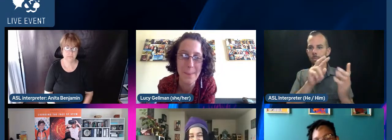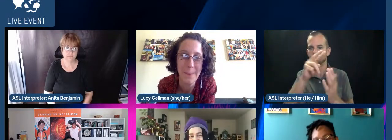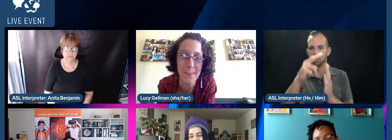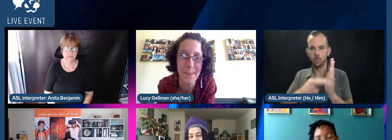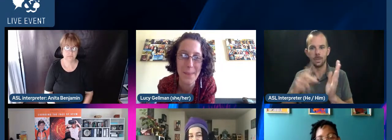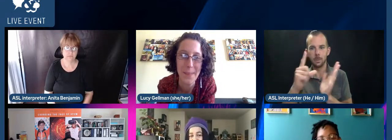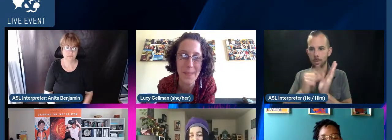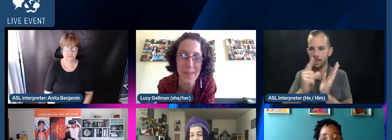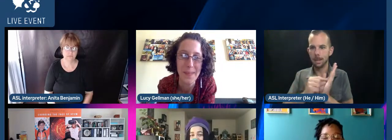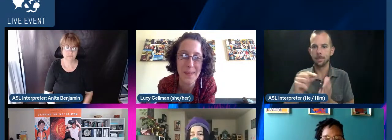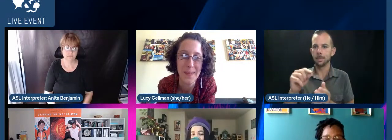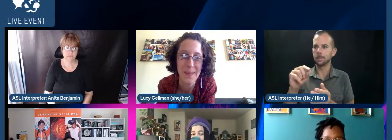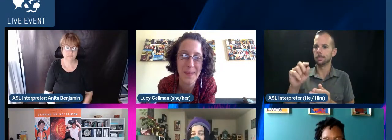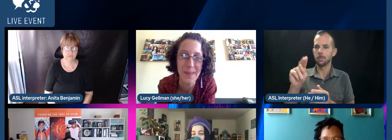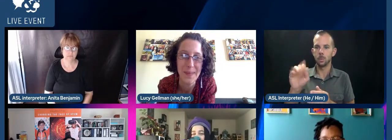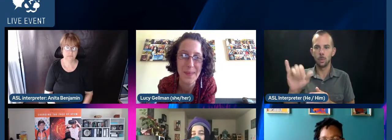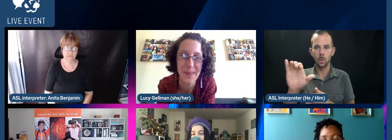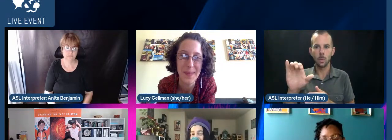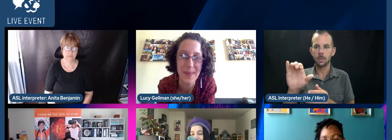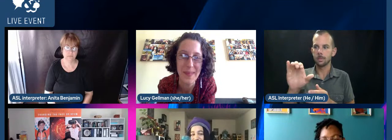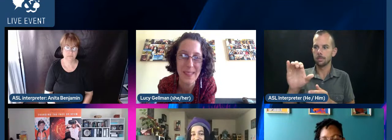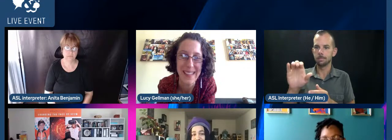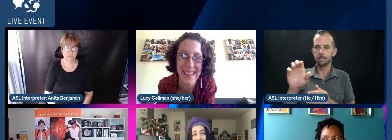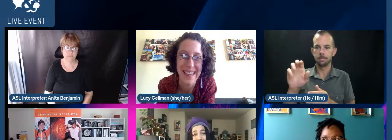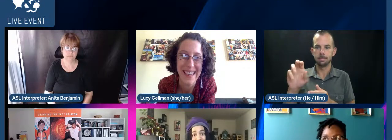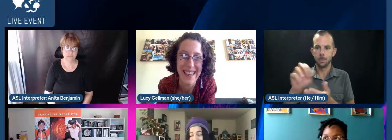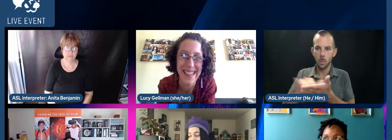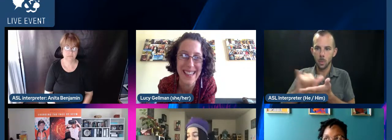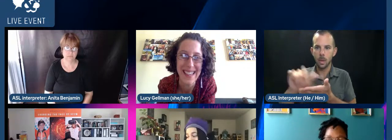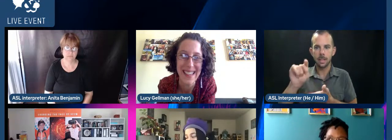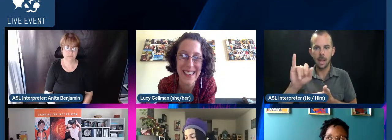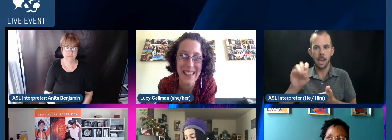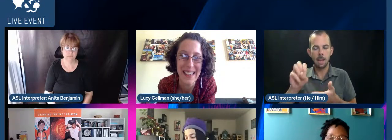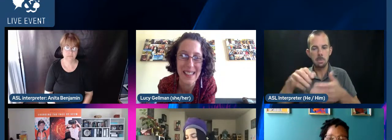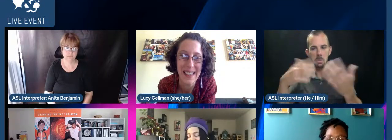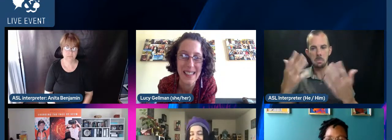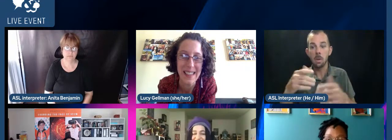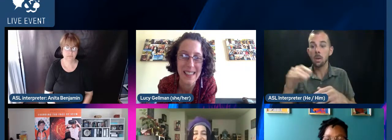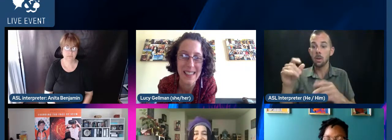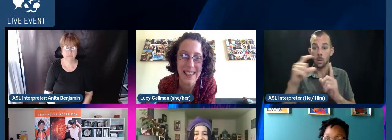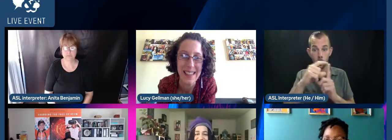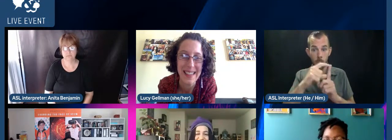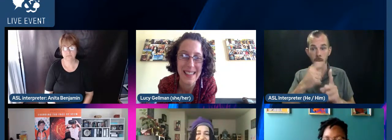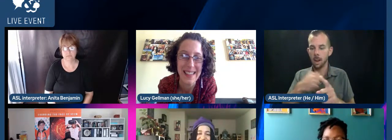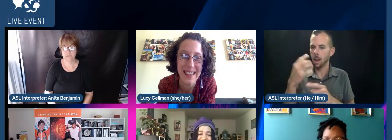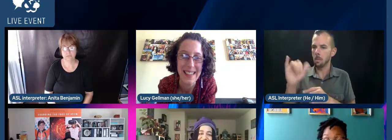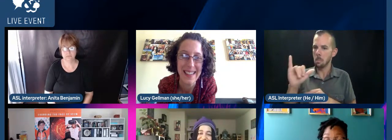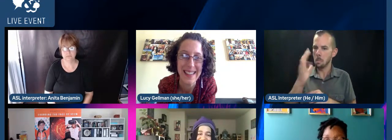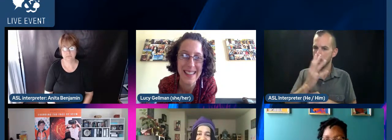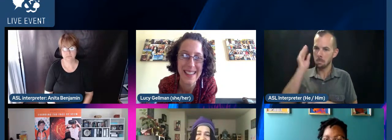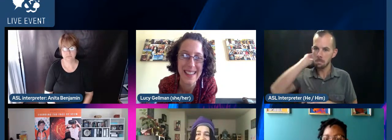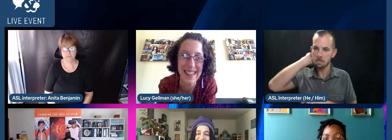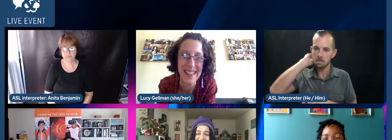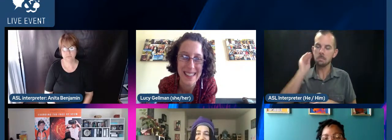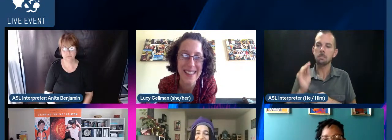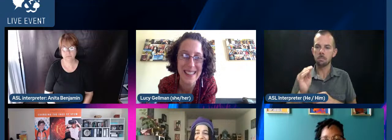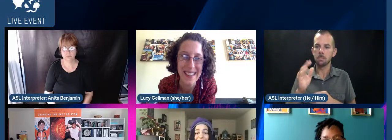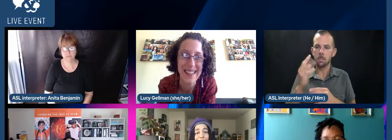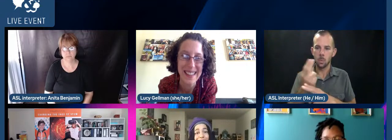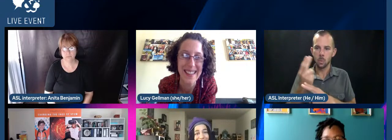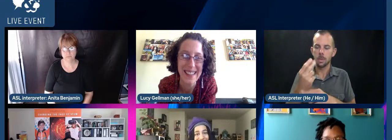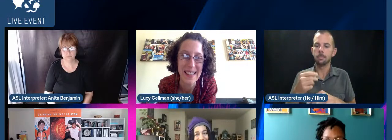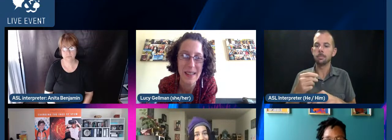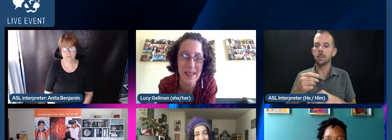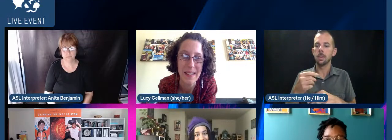I think that that's a great term. I will absolutely use it, and of course credit you because by training, although I no longer work in this field, I am a librarian.